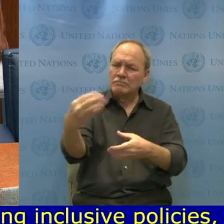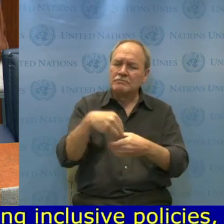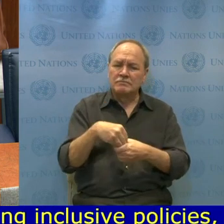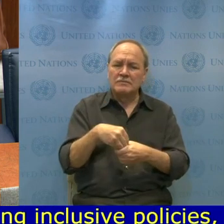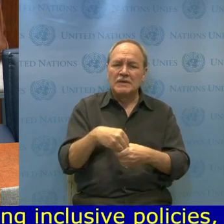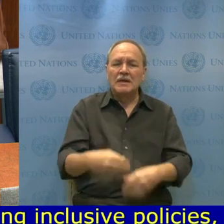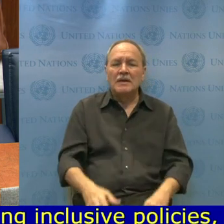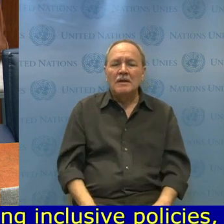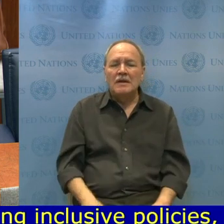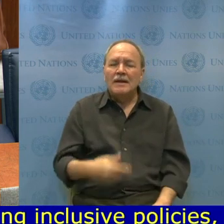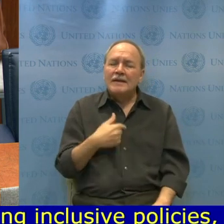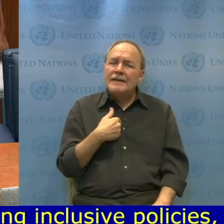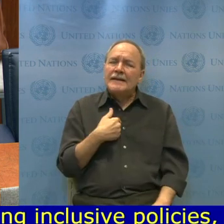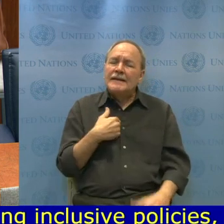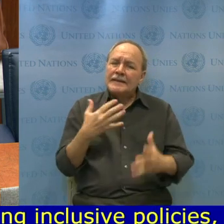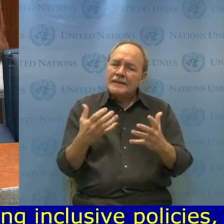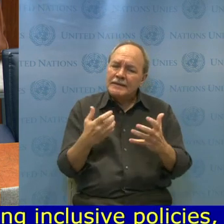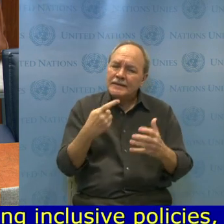that